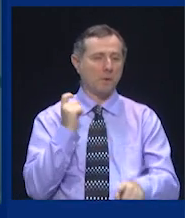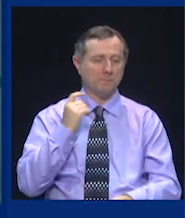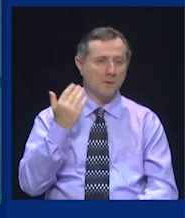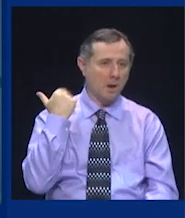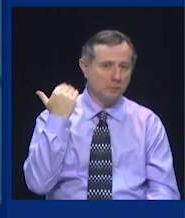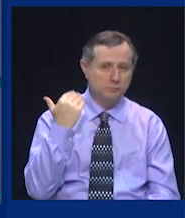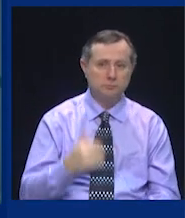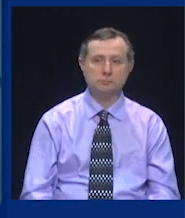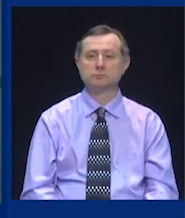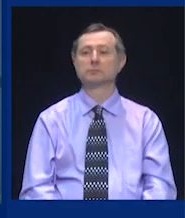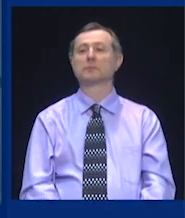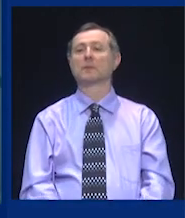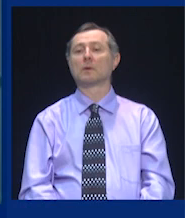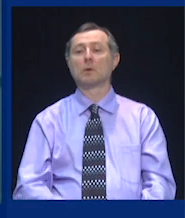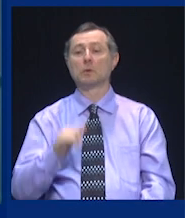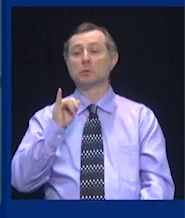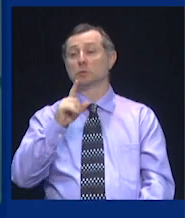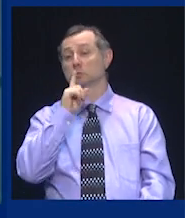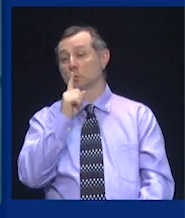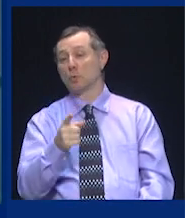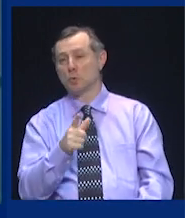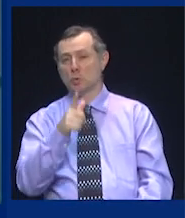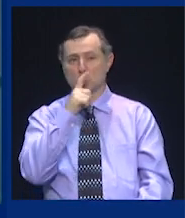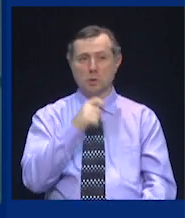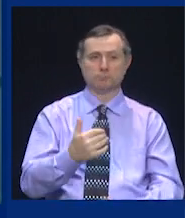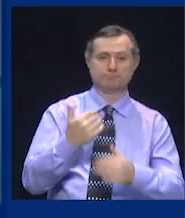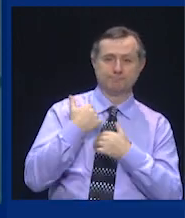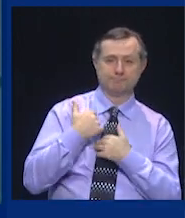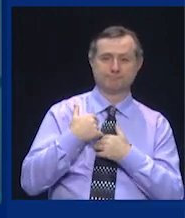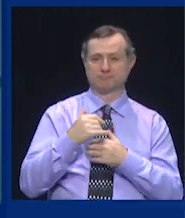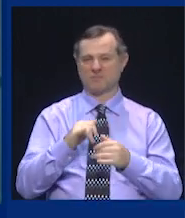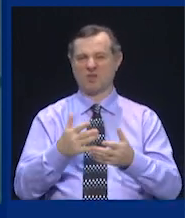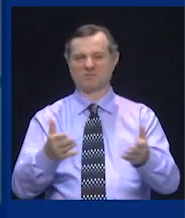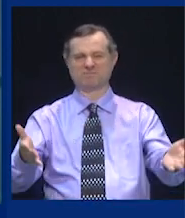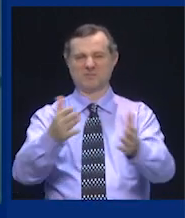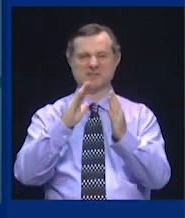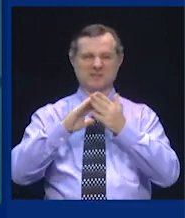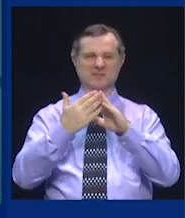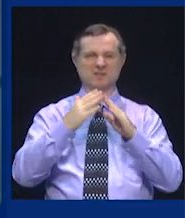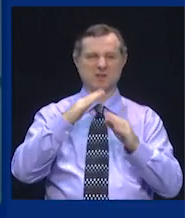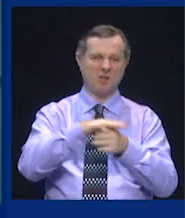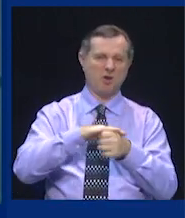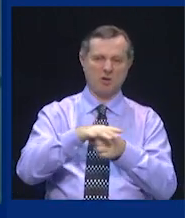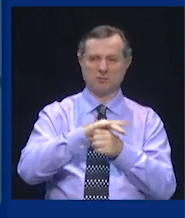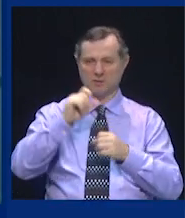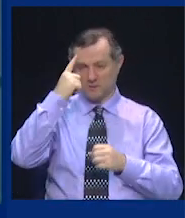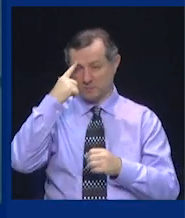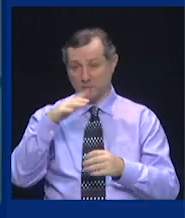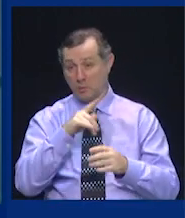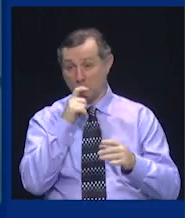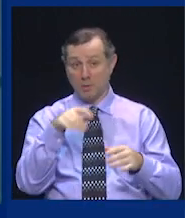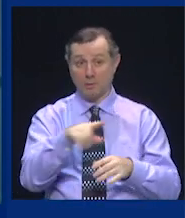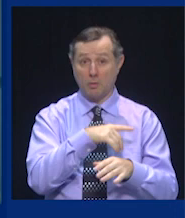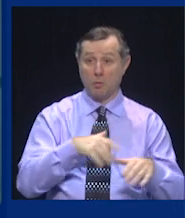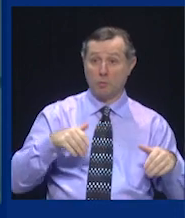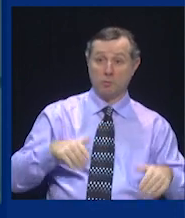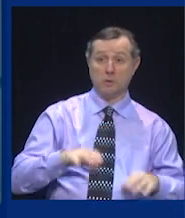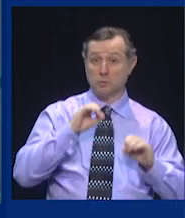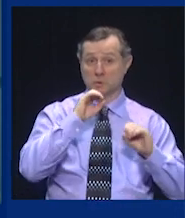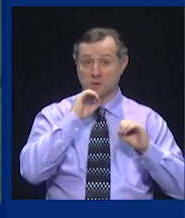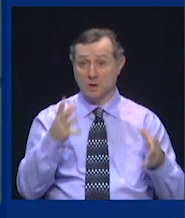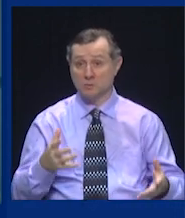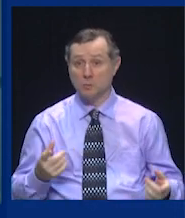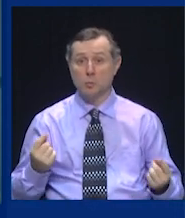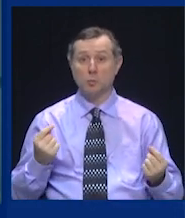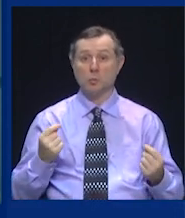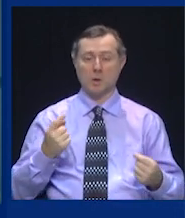Right now, this is all up to local governments. If they don't act, then we'll be where we were last year, where